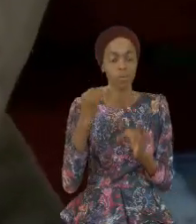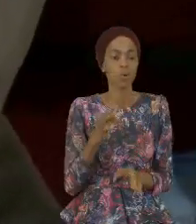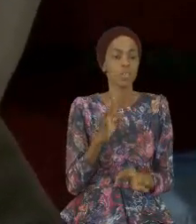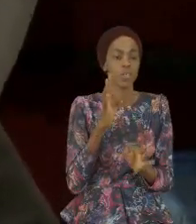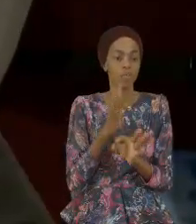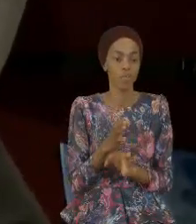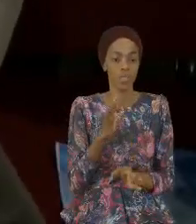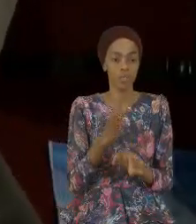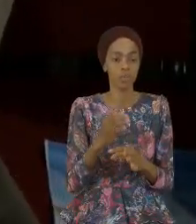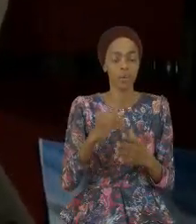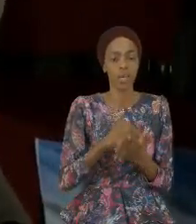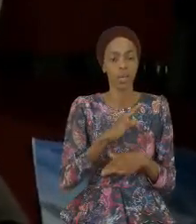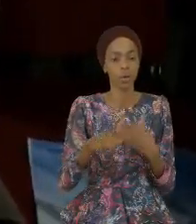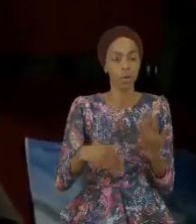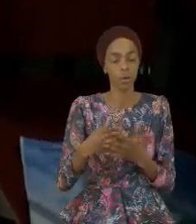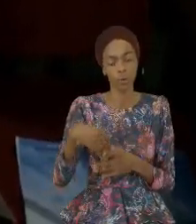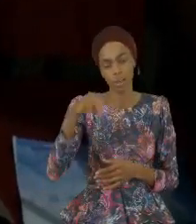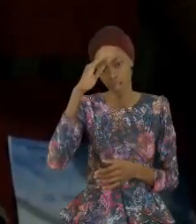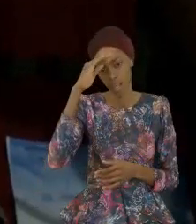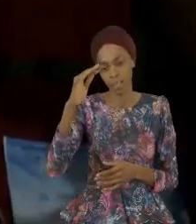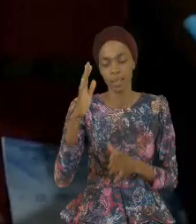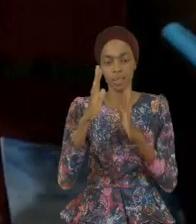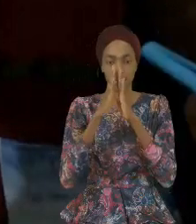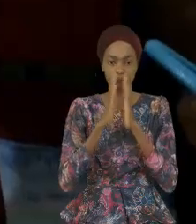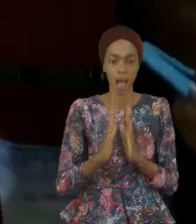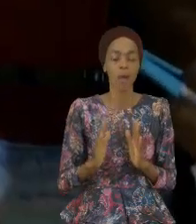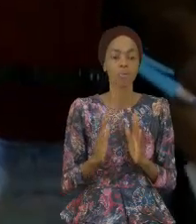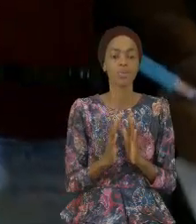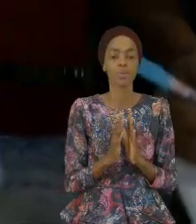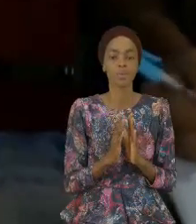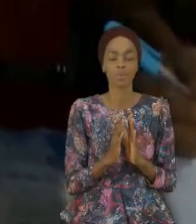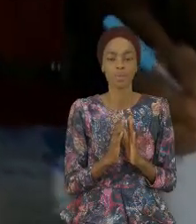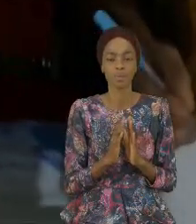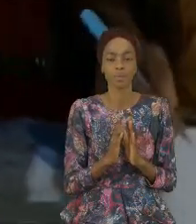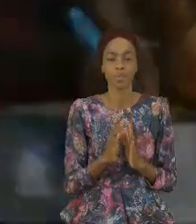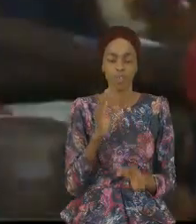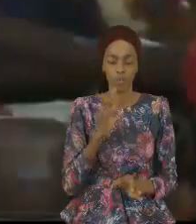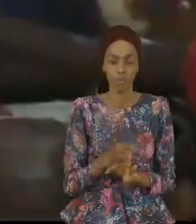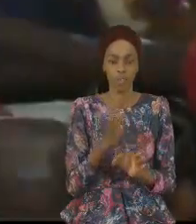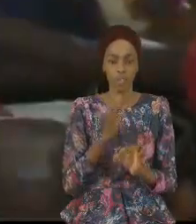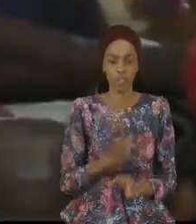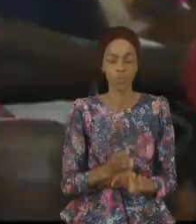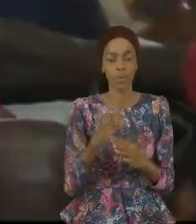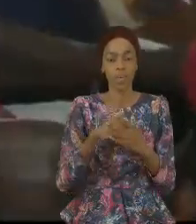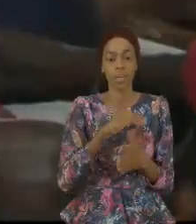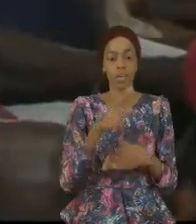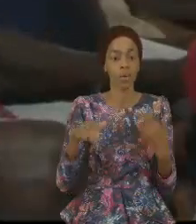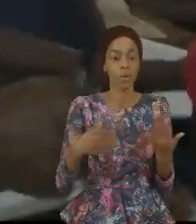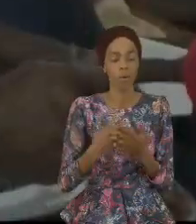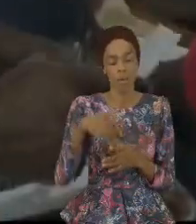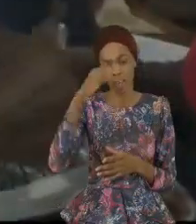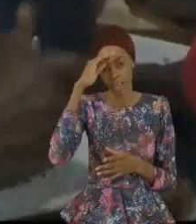also was faithful in all his house. Faithful in all